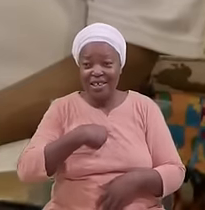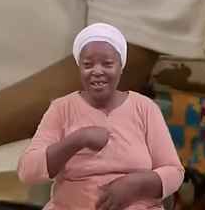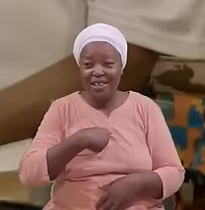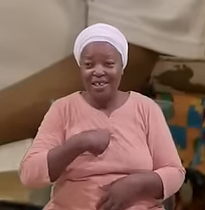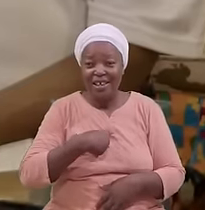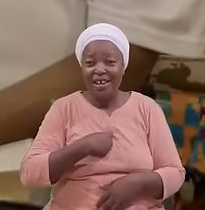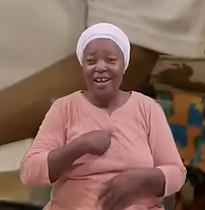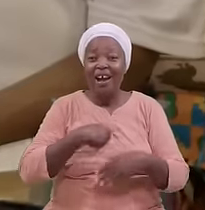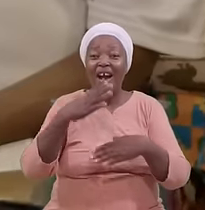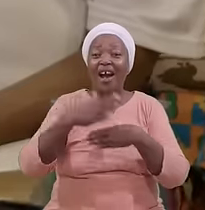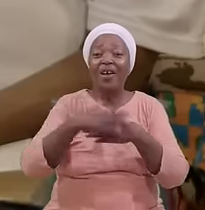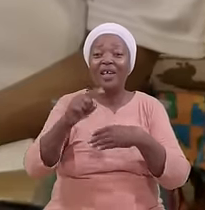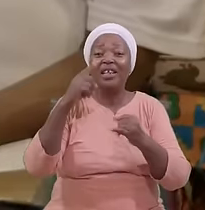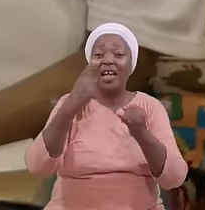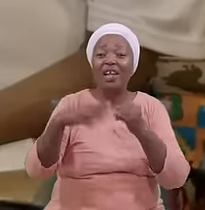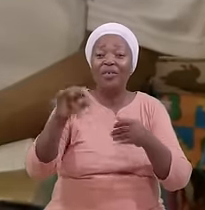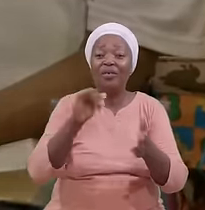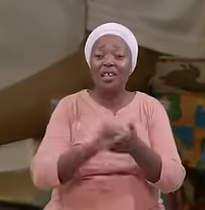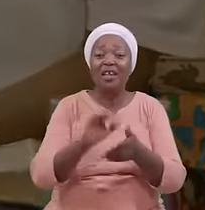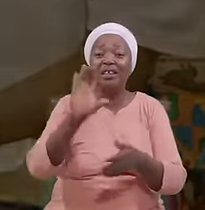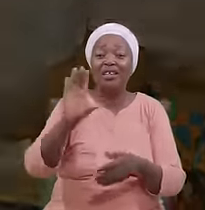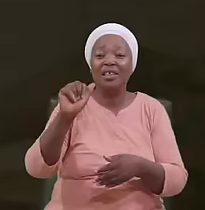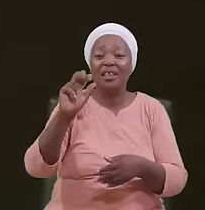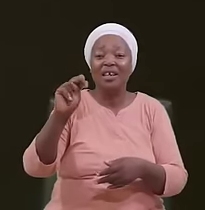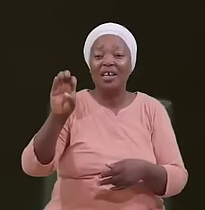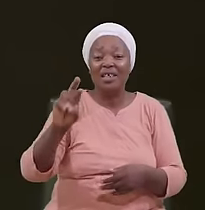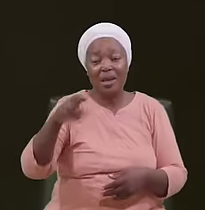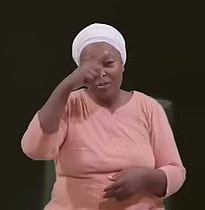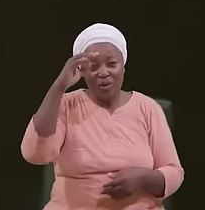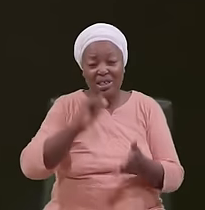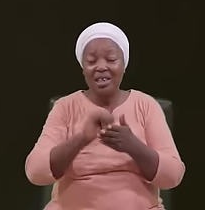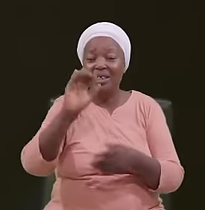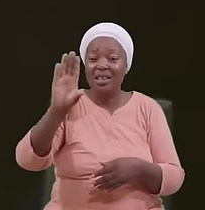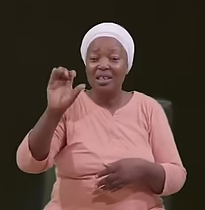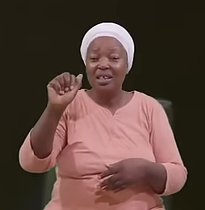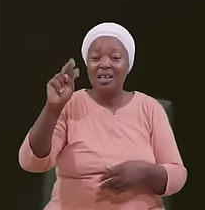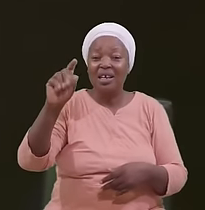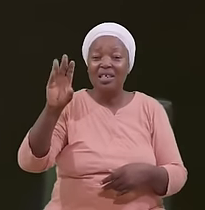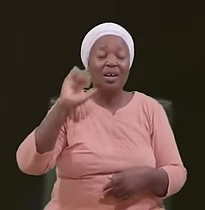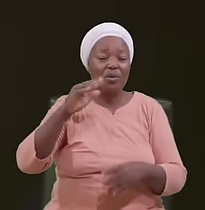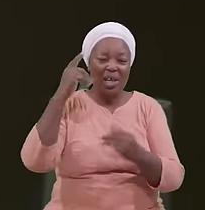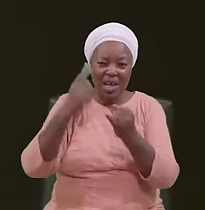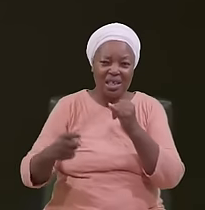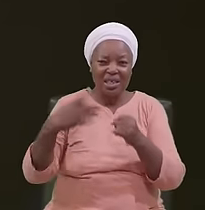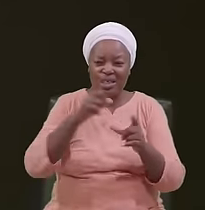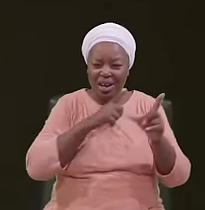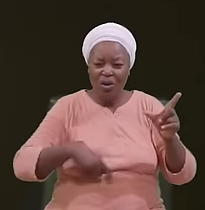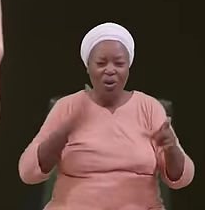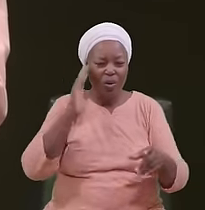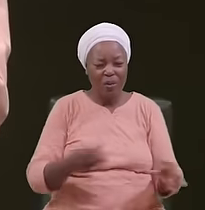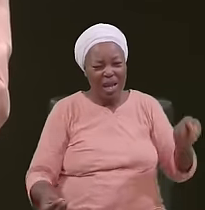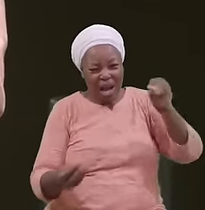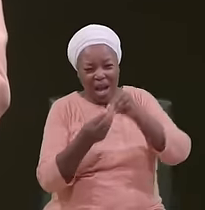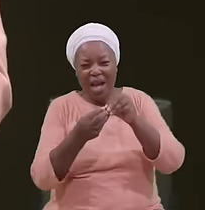After the end of that cancer, because the cancer will end, the Lord will add